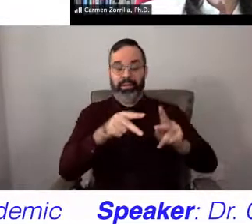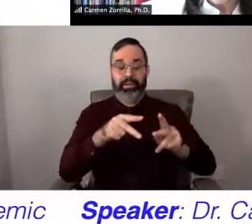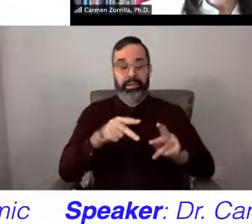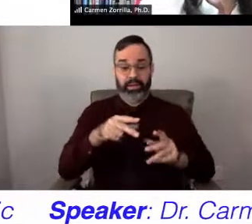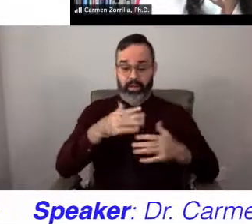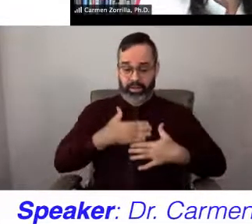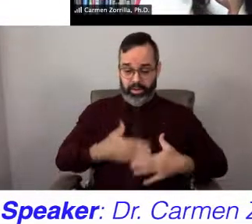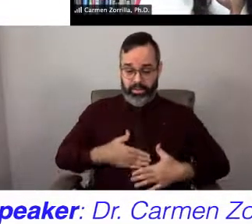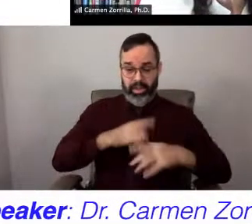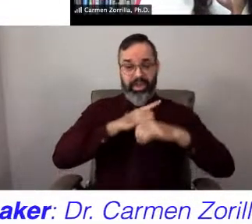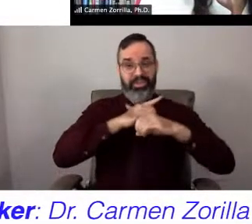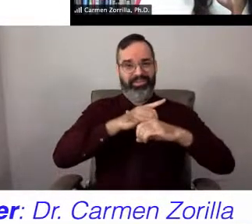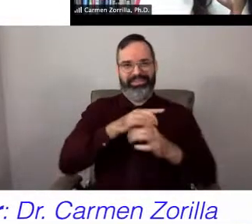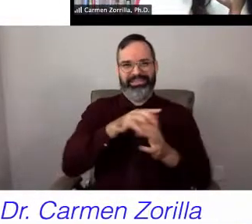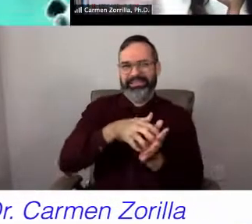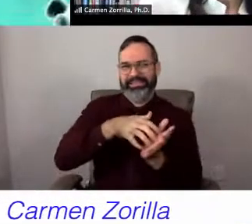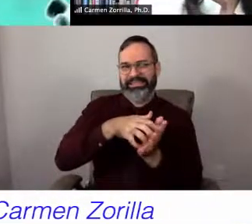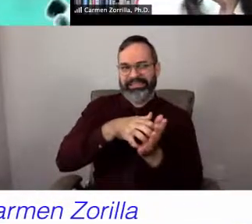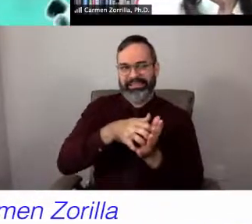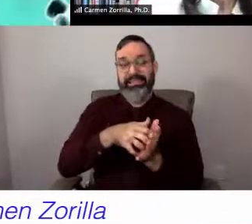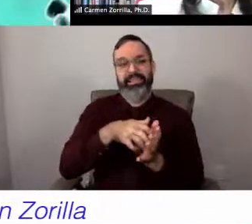COVID.